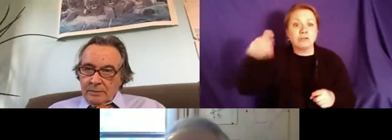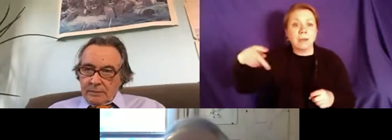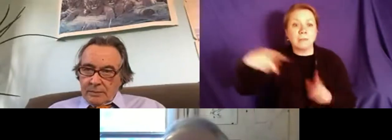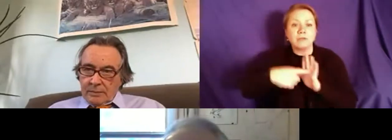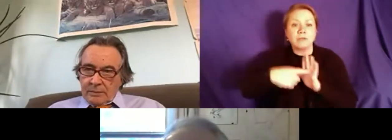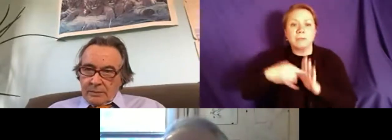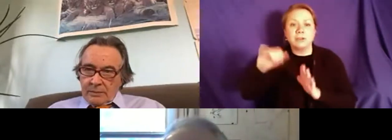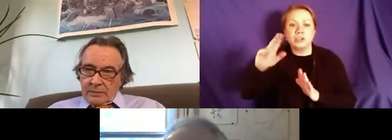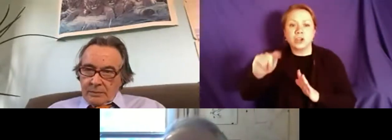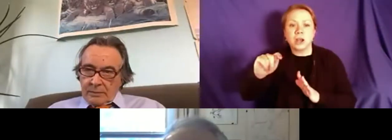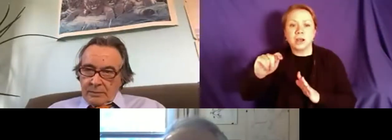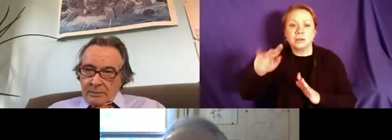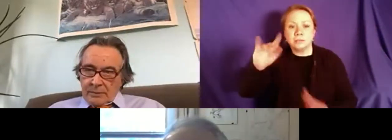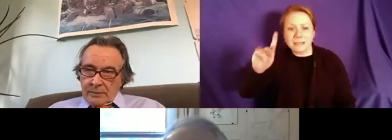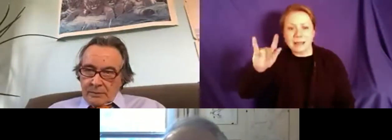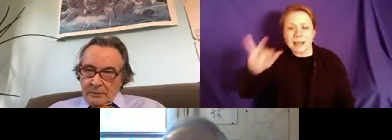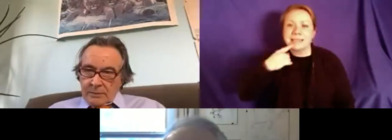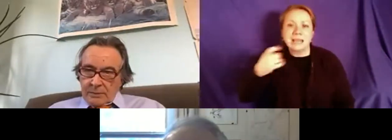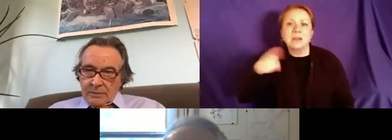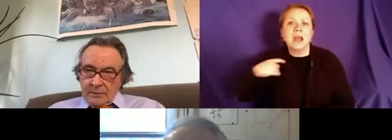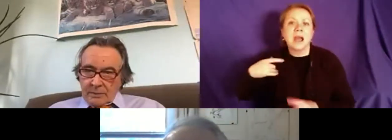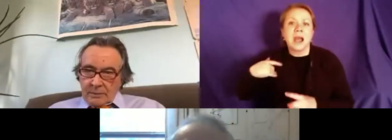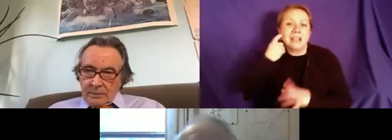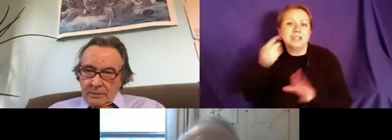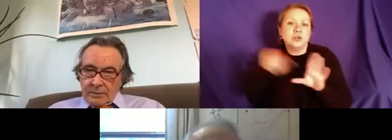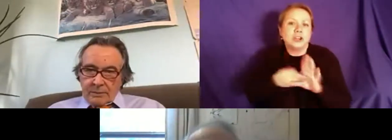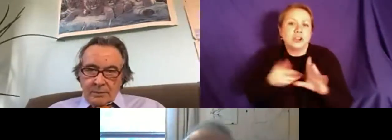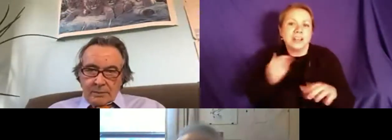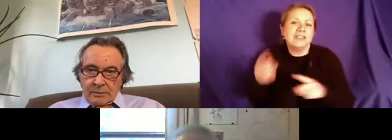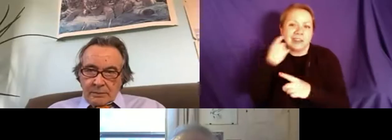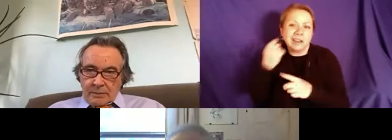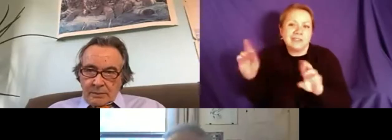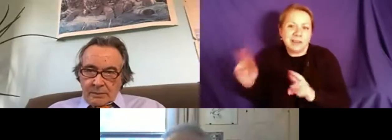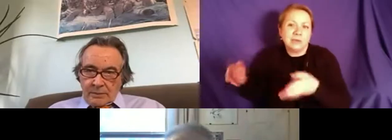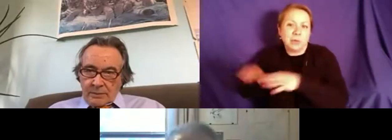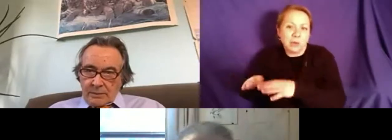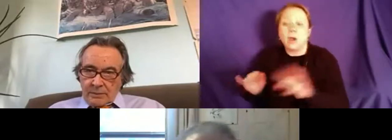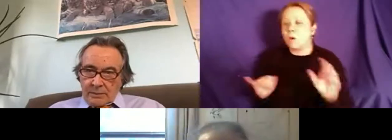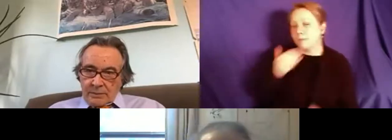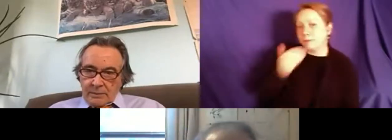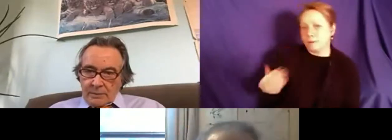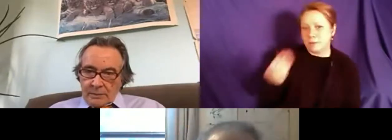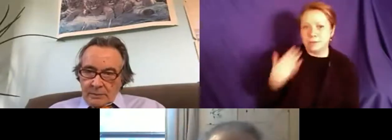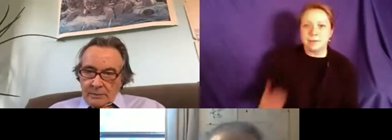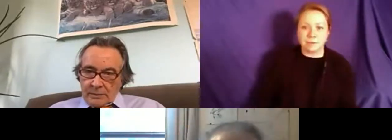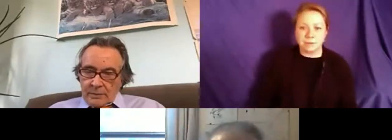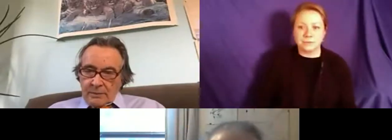right now. We're just about to recess, so I jumped out a little bit early. Okay, perfect. I appreciate that, John.